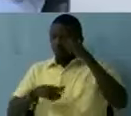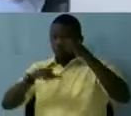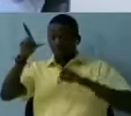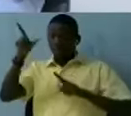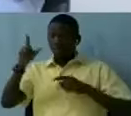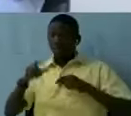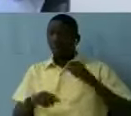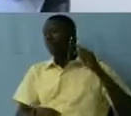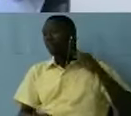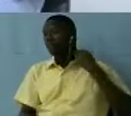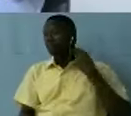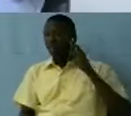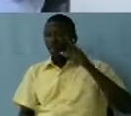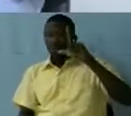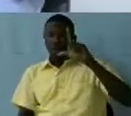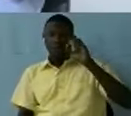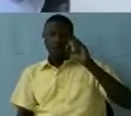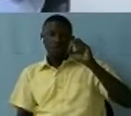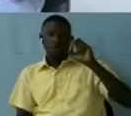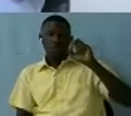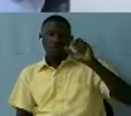had.